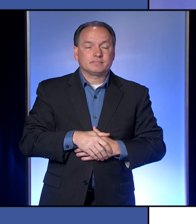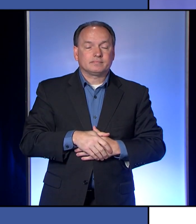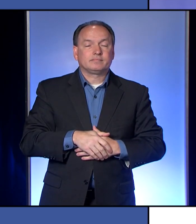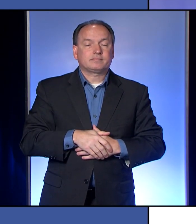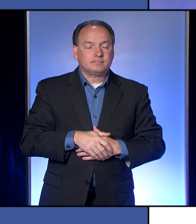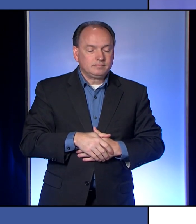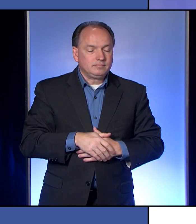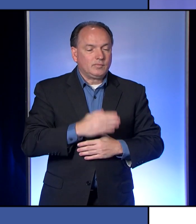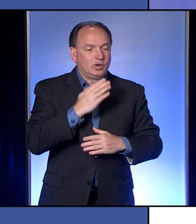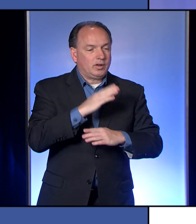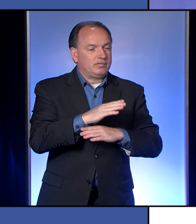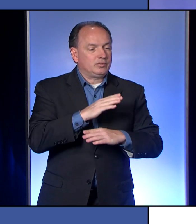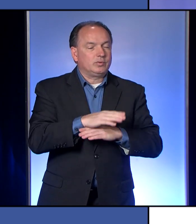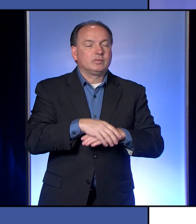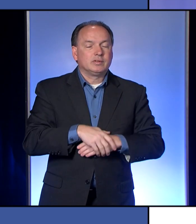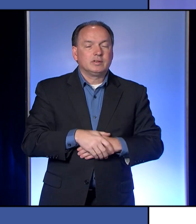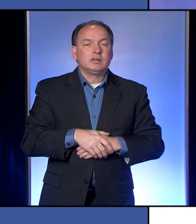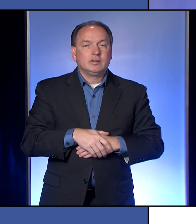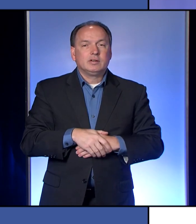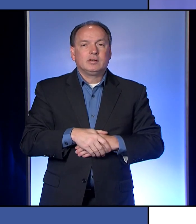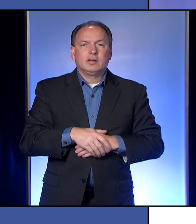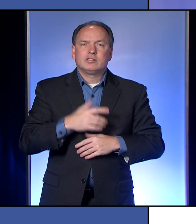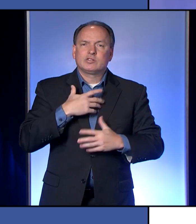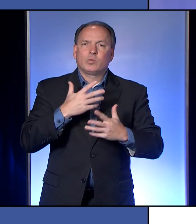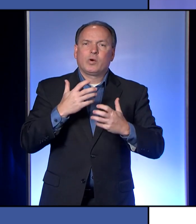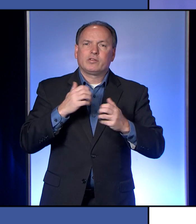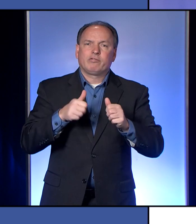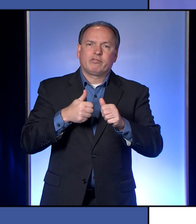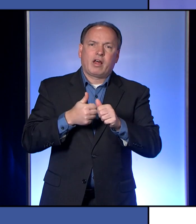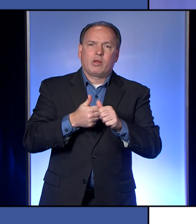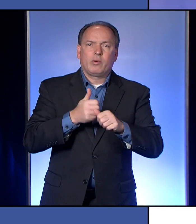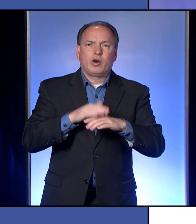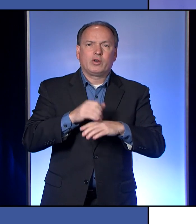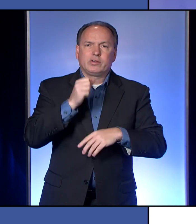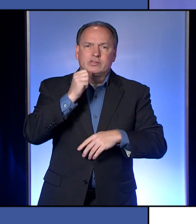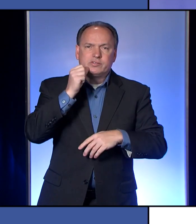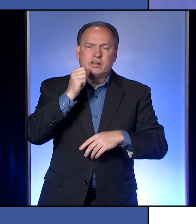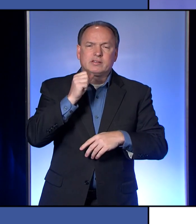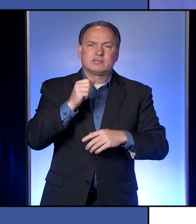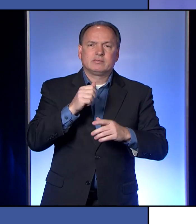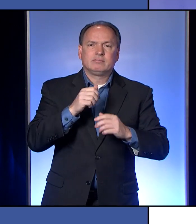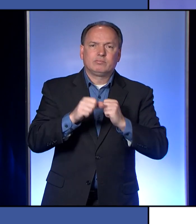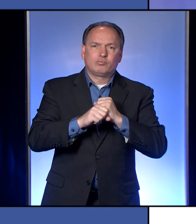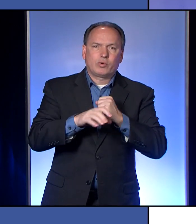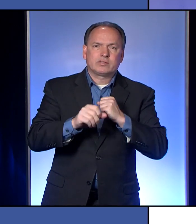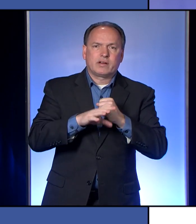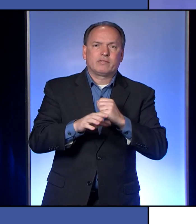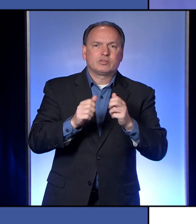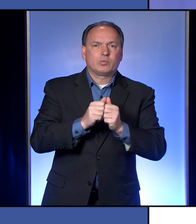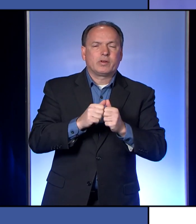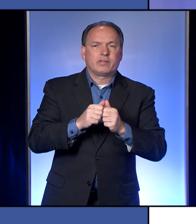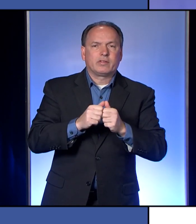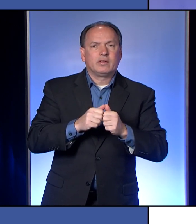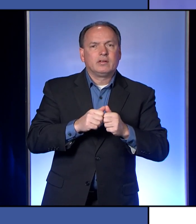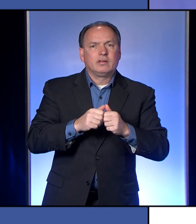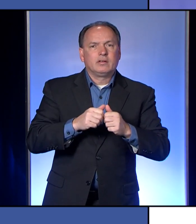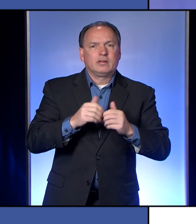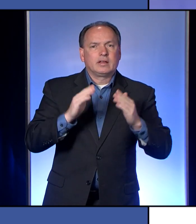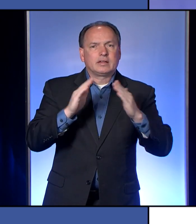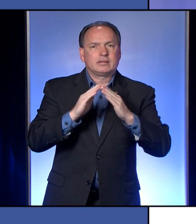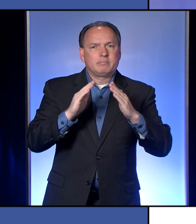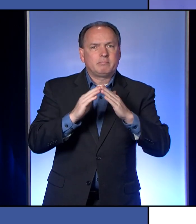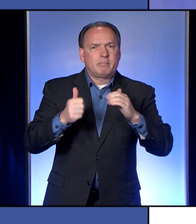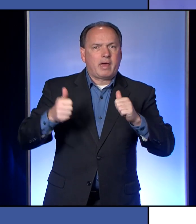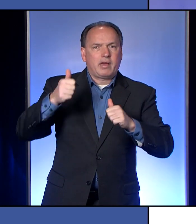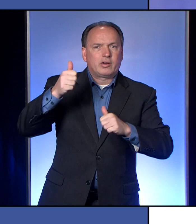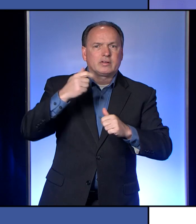Yes, good afternoon, Kathy. It's Joel Natale. I just wanted to follow up on yesterday's press conference when the mayor said that he felt